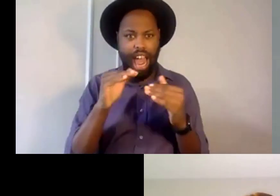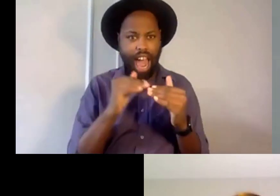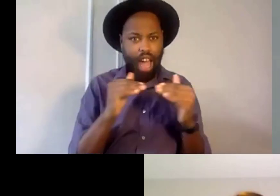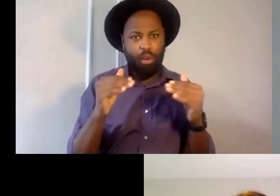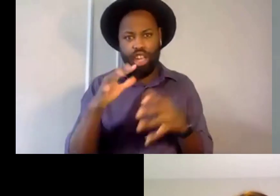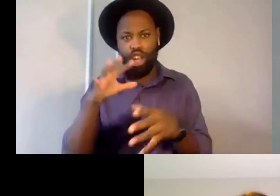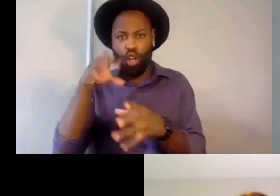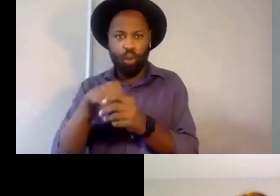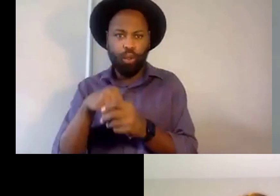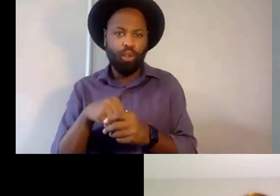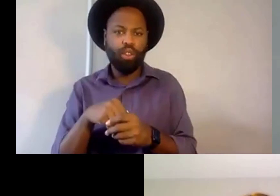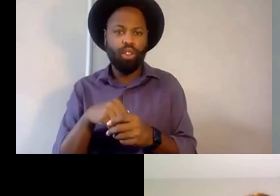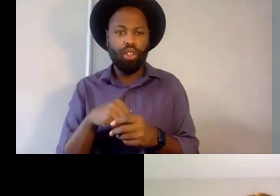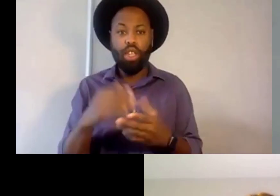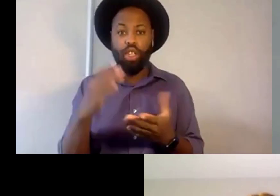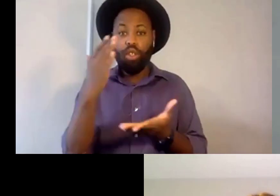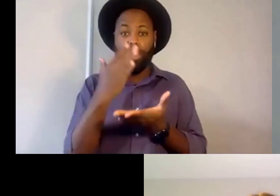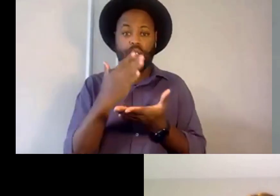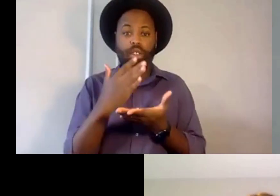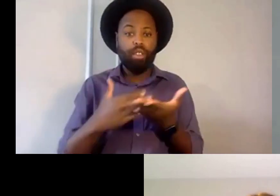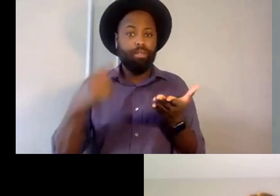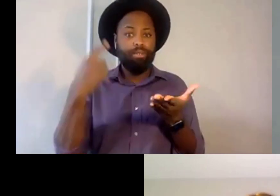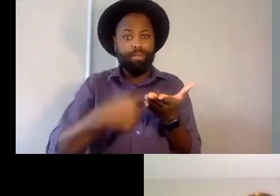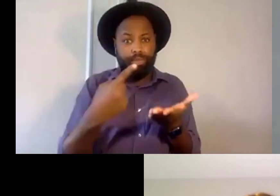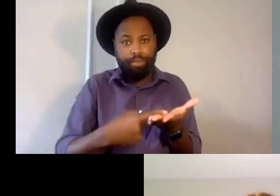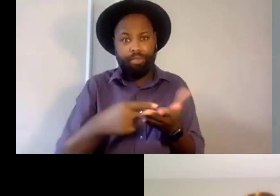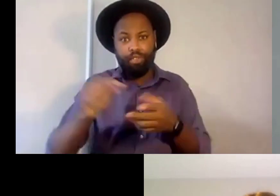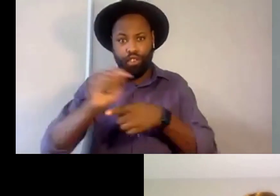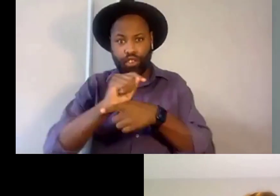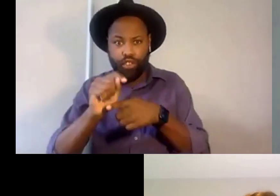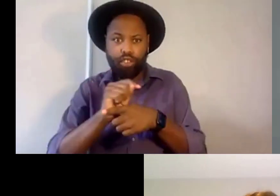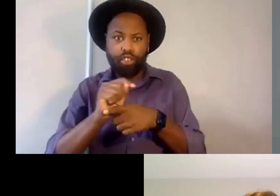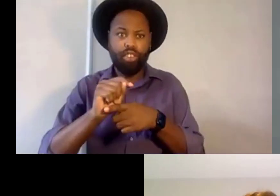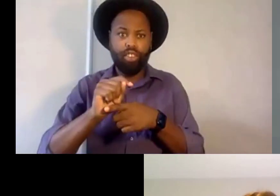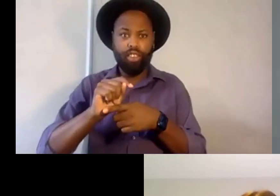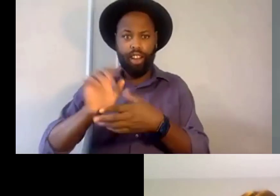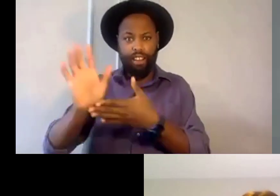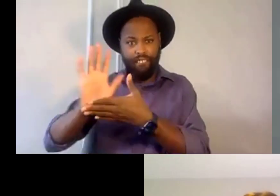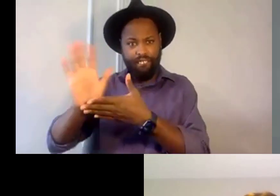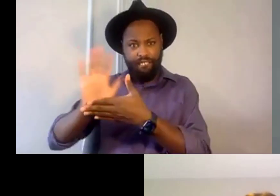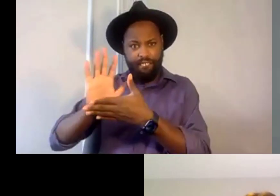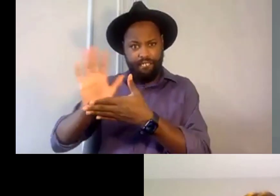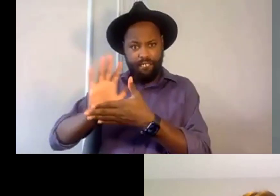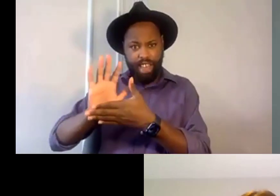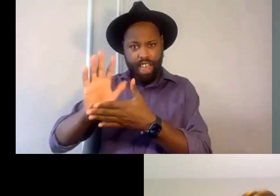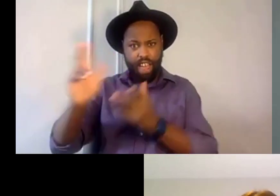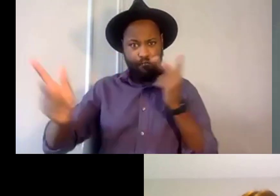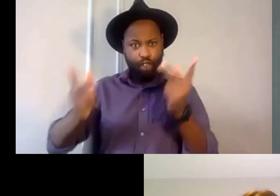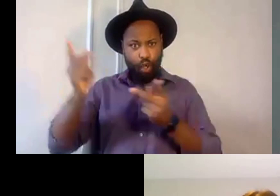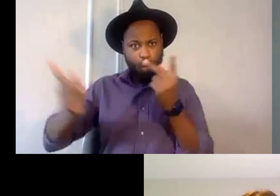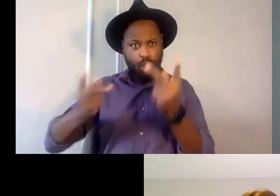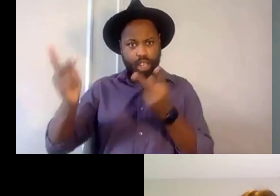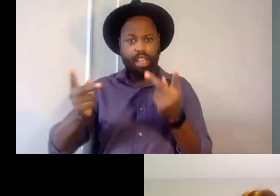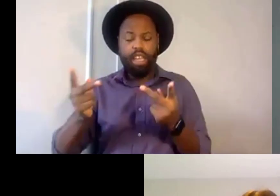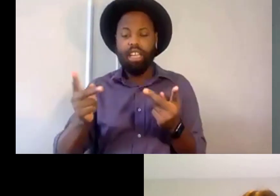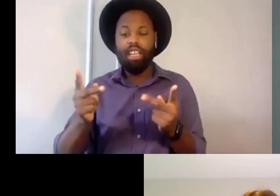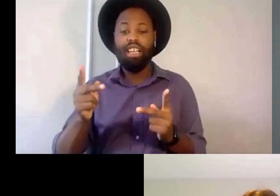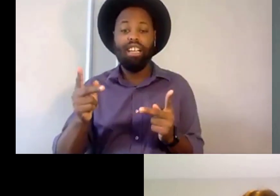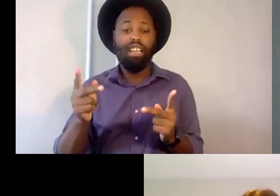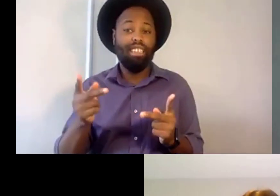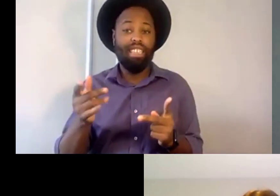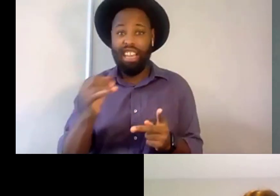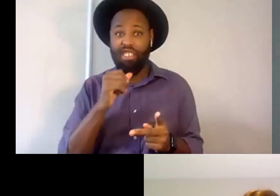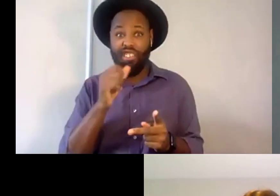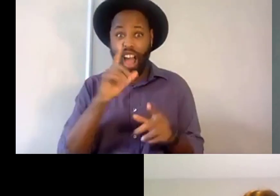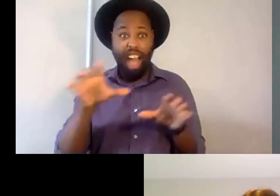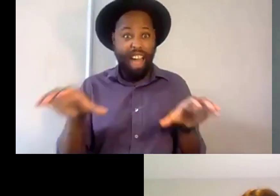book discussions, trainings, film viewings, because, unless you're actually actively changing